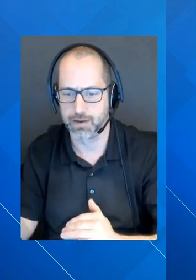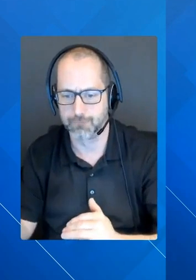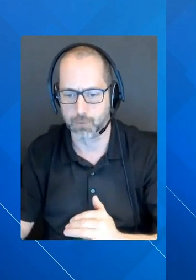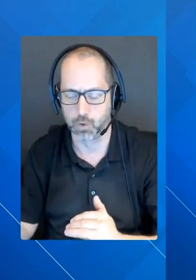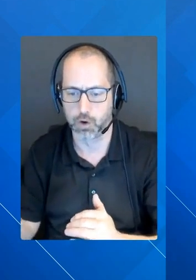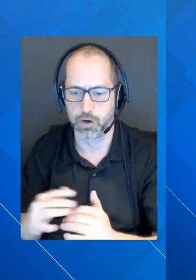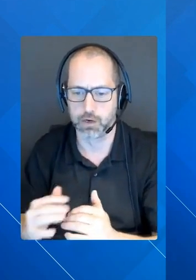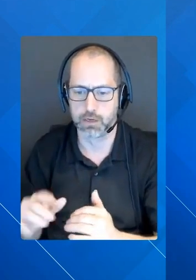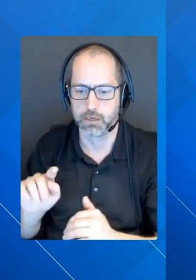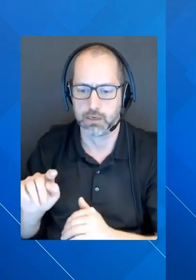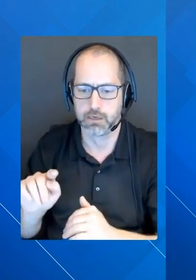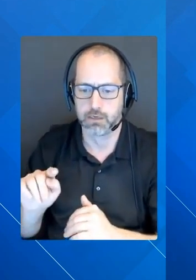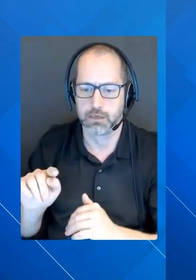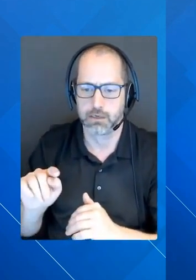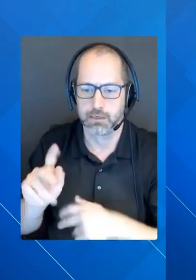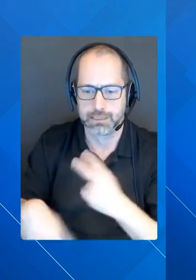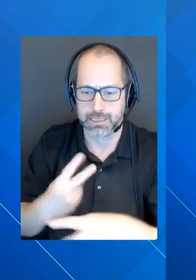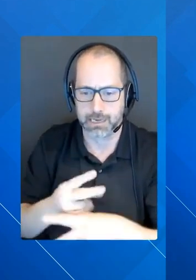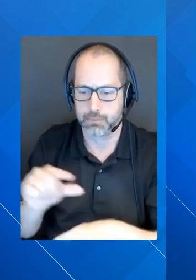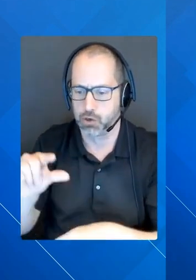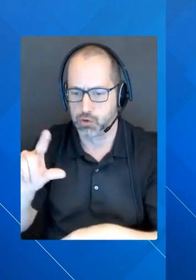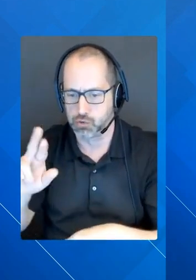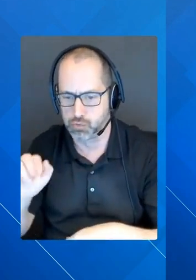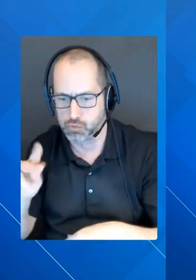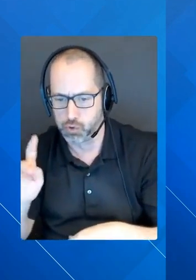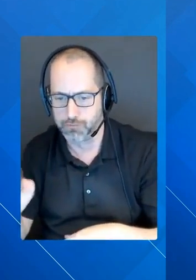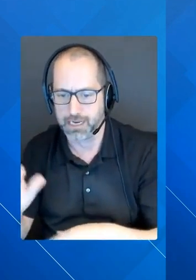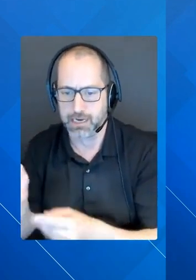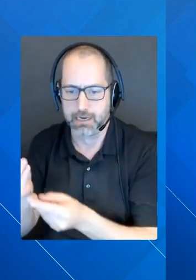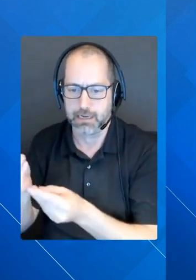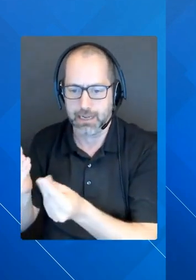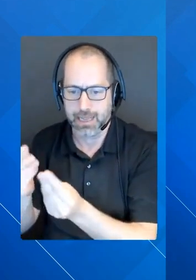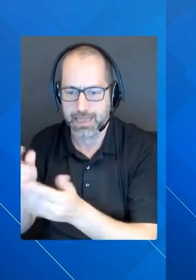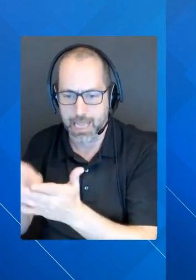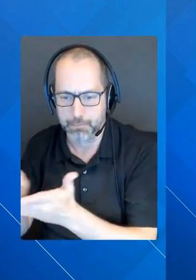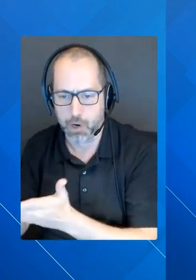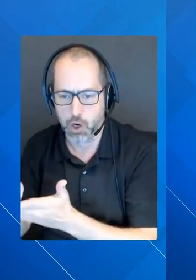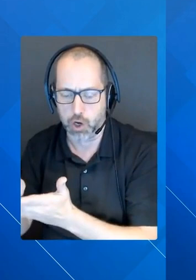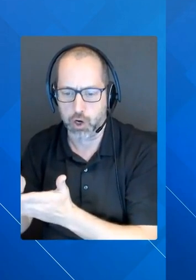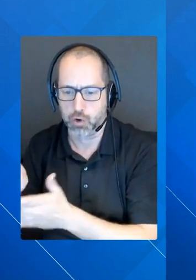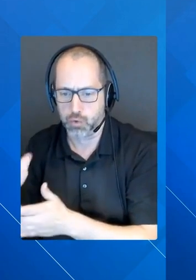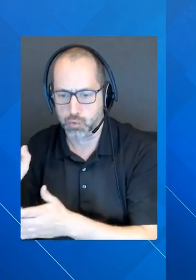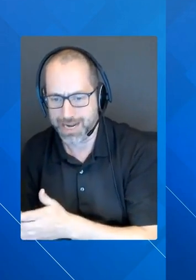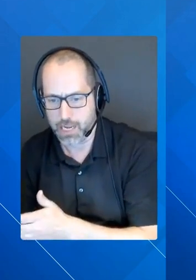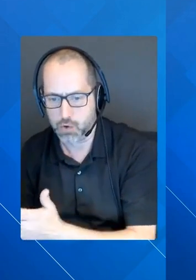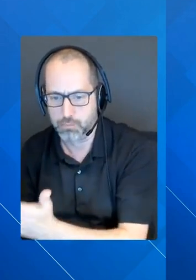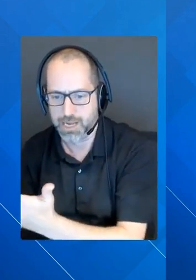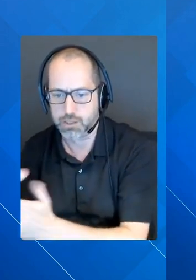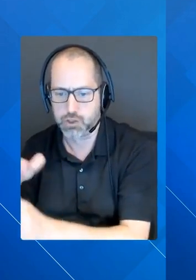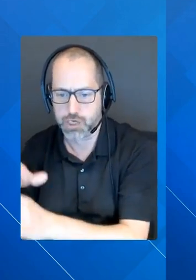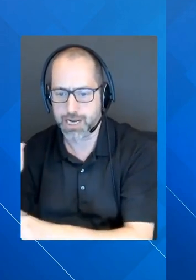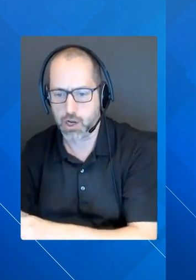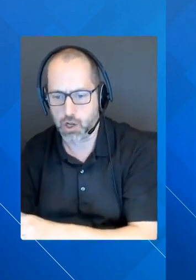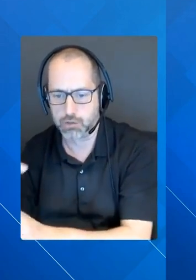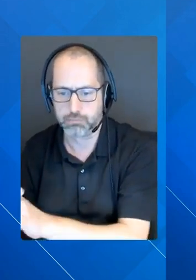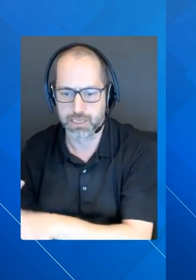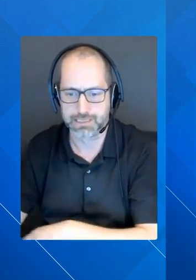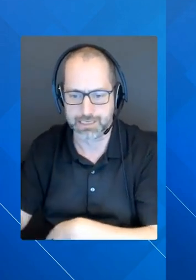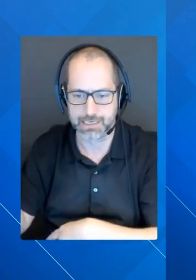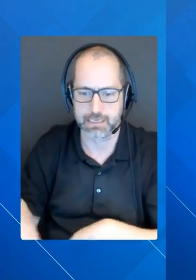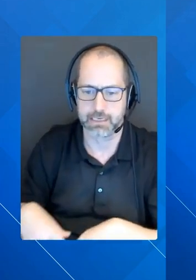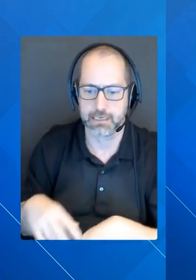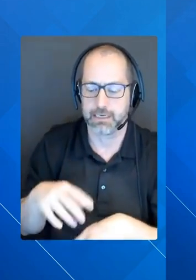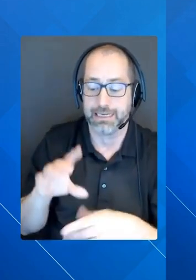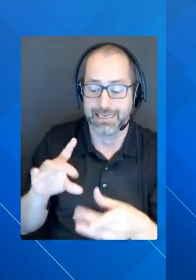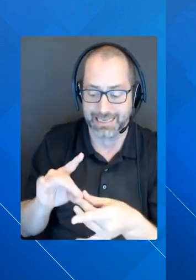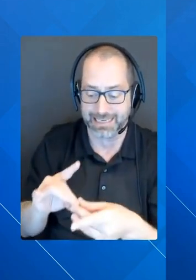Type. Grouping. Landmarks radio button checked Alt plus D. Links radio button checked Alt plus K.